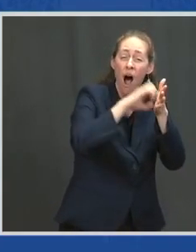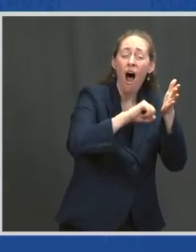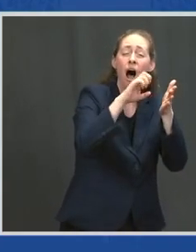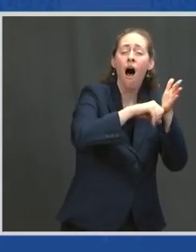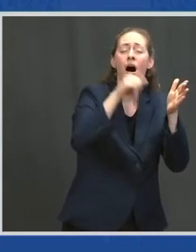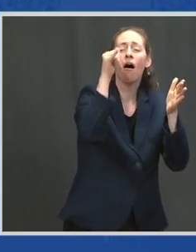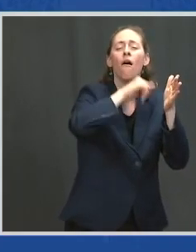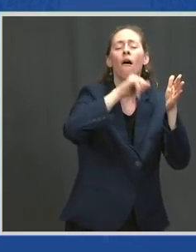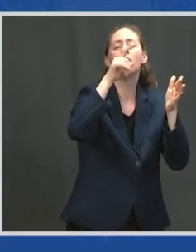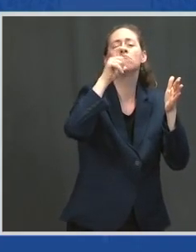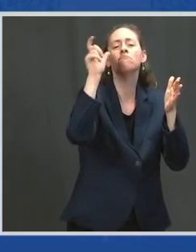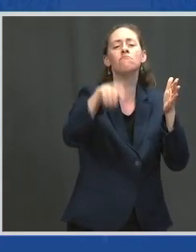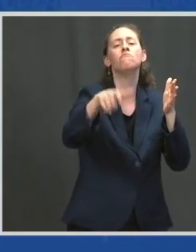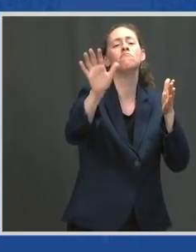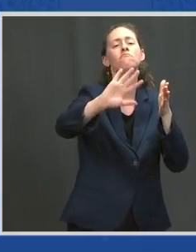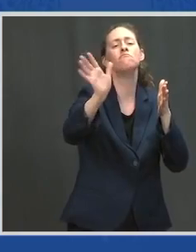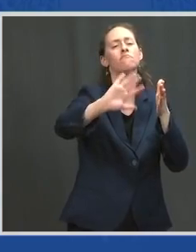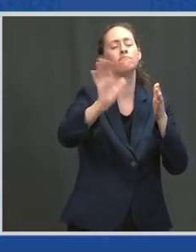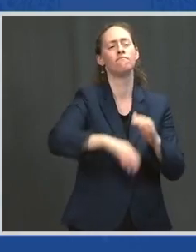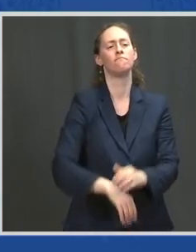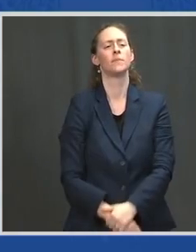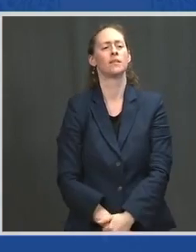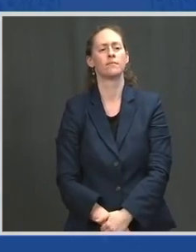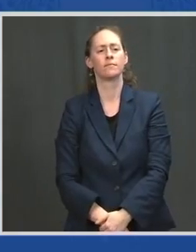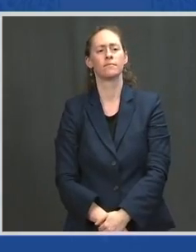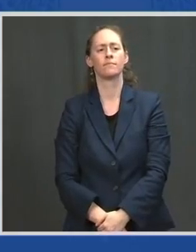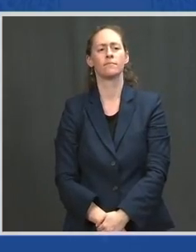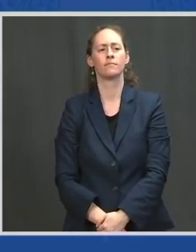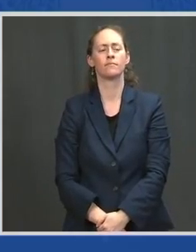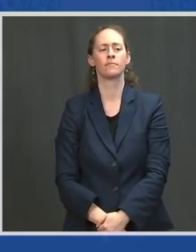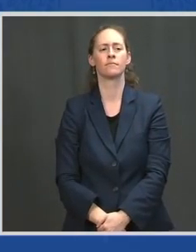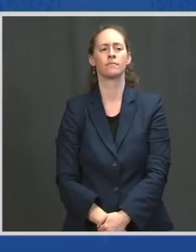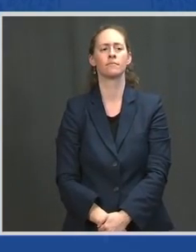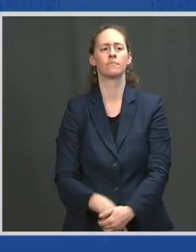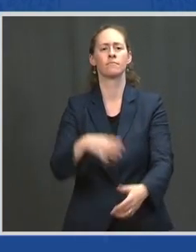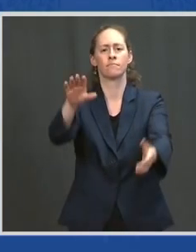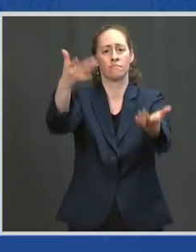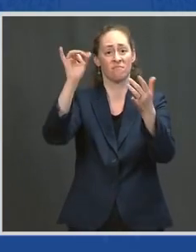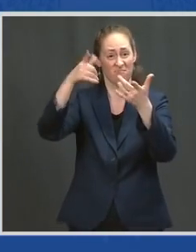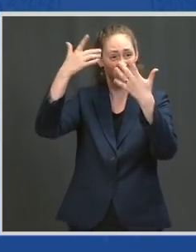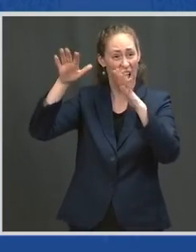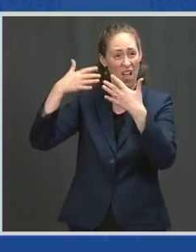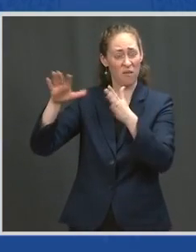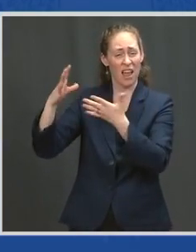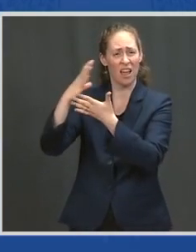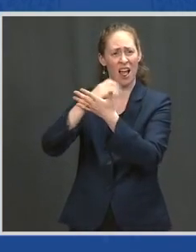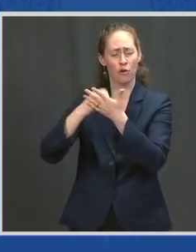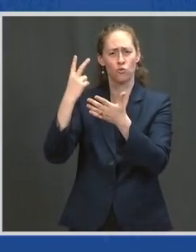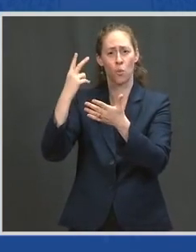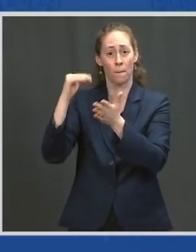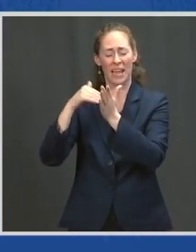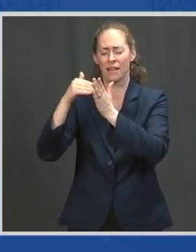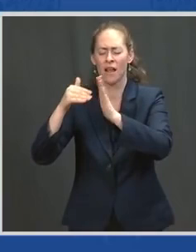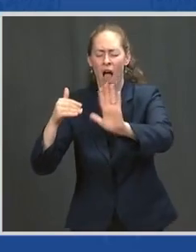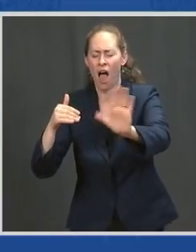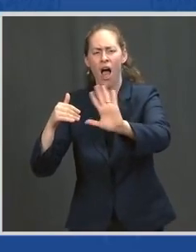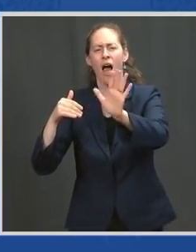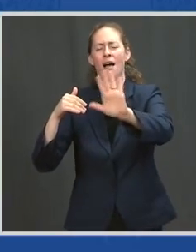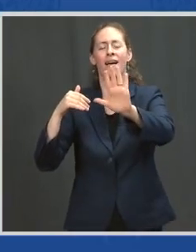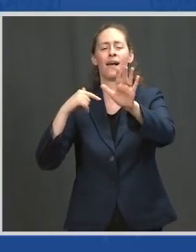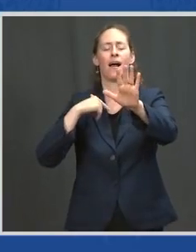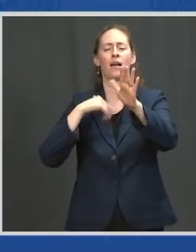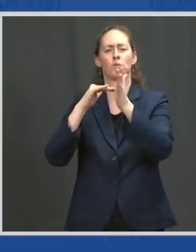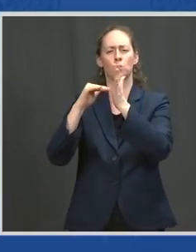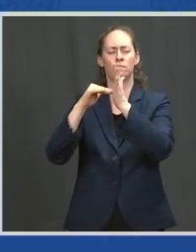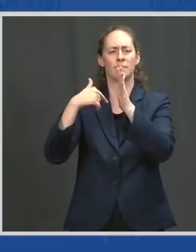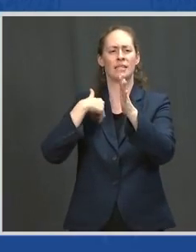people making $2 million a year, a couple. A rate of capital gains rate for